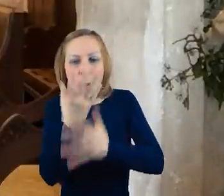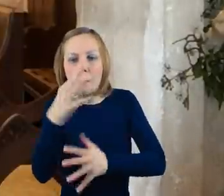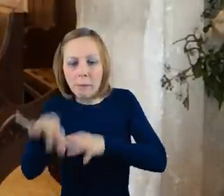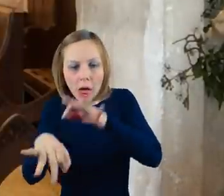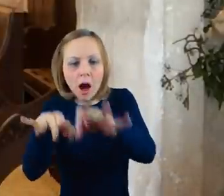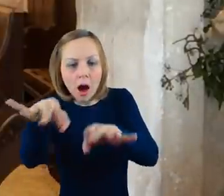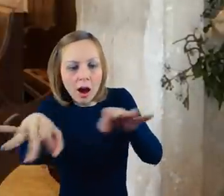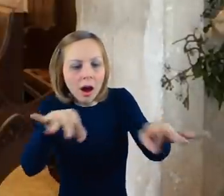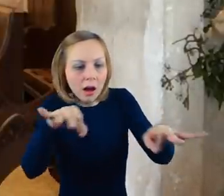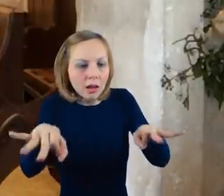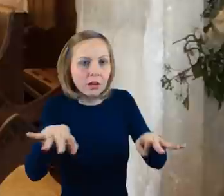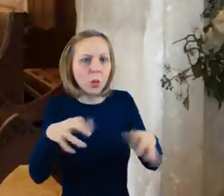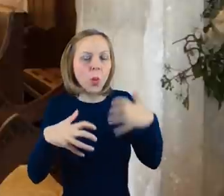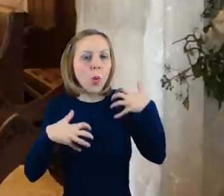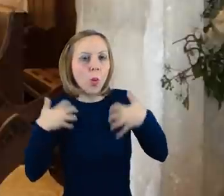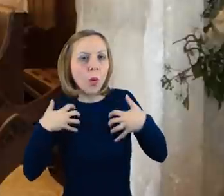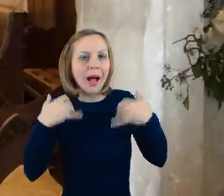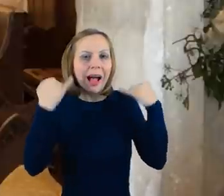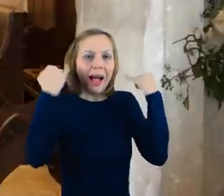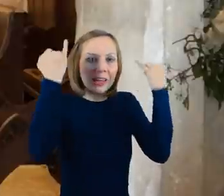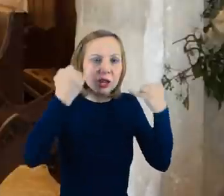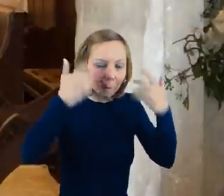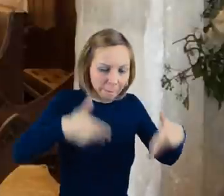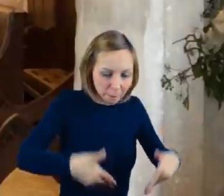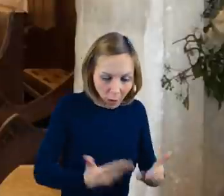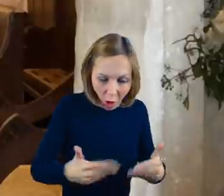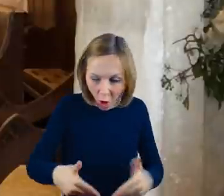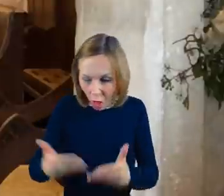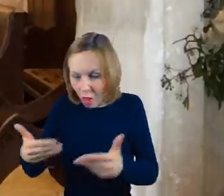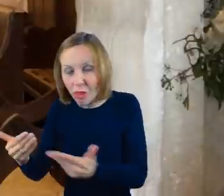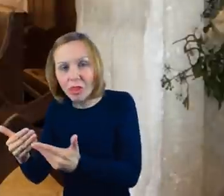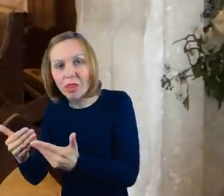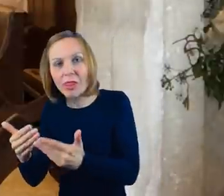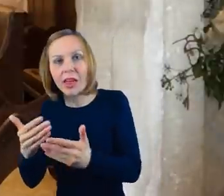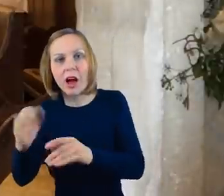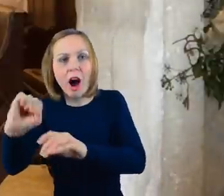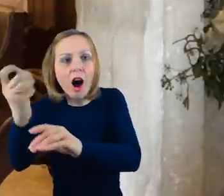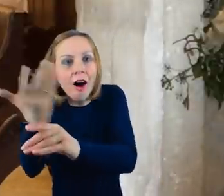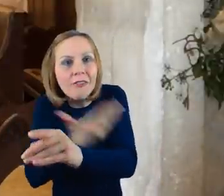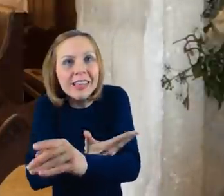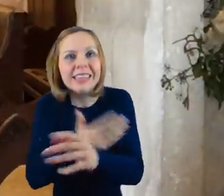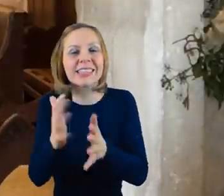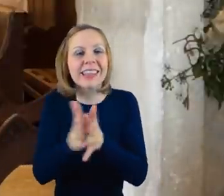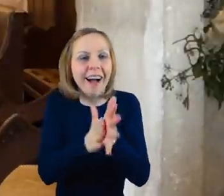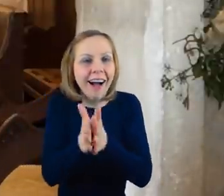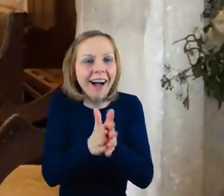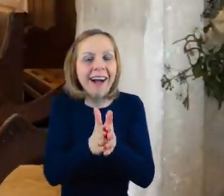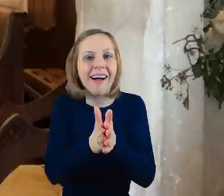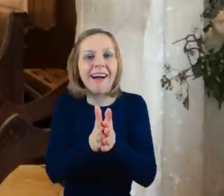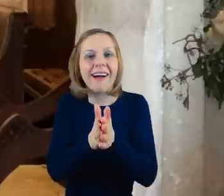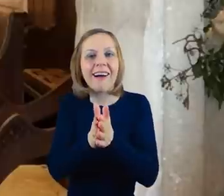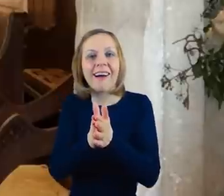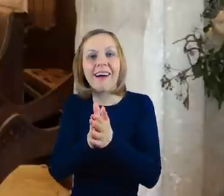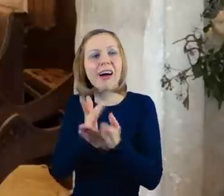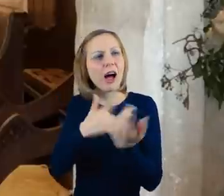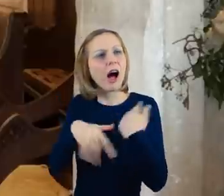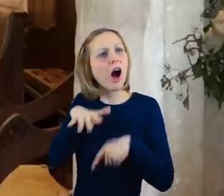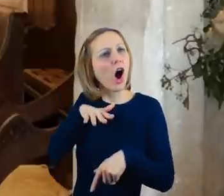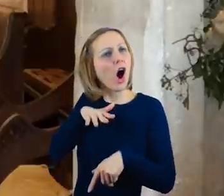lambing and haymaking and harvest. And we look forward with hope, hope built on